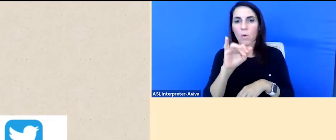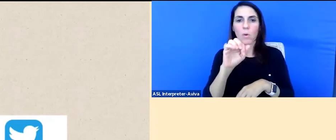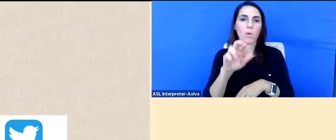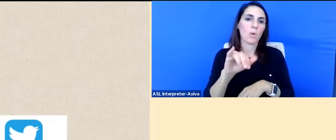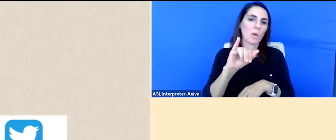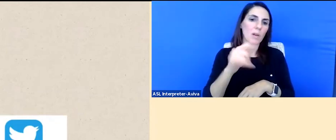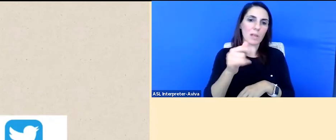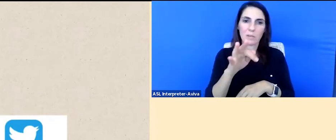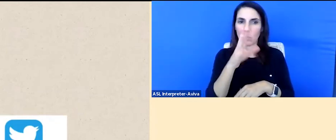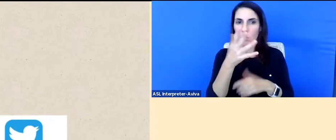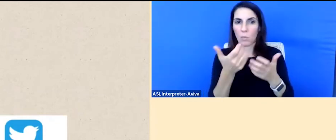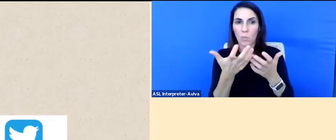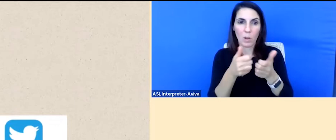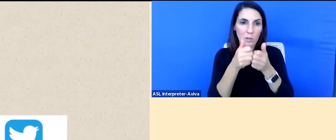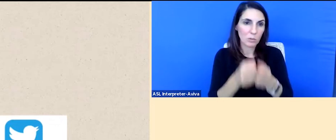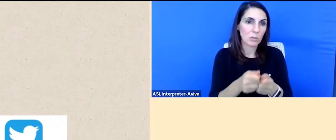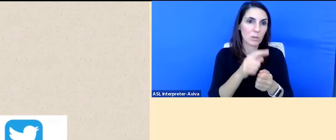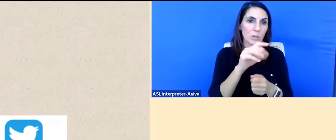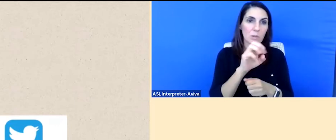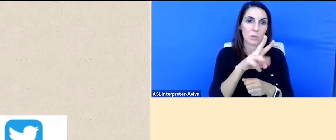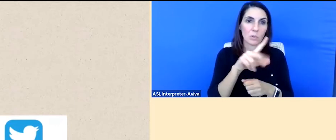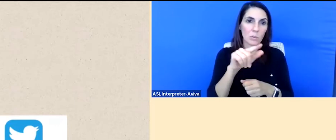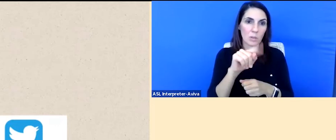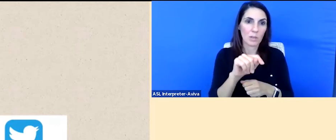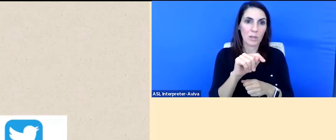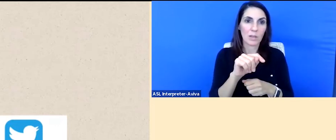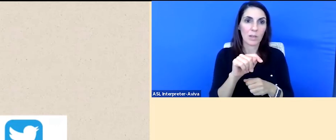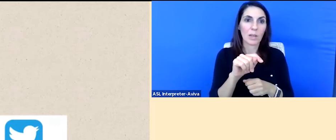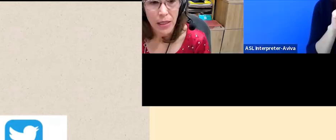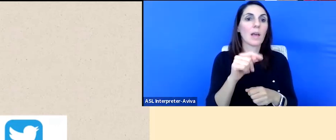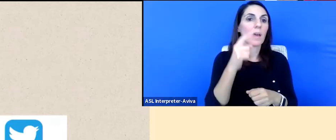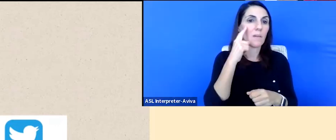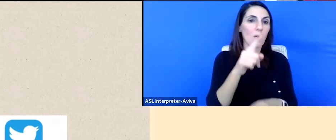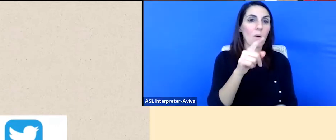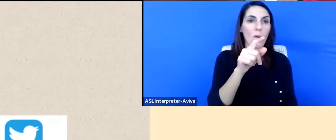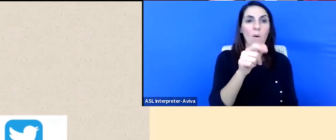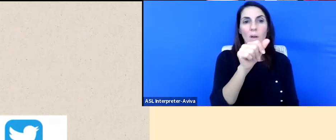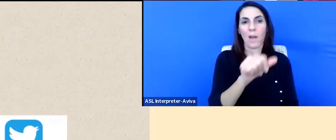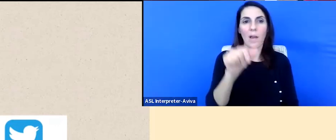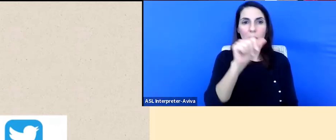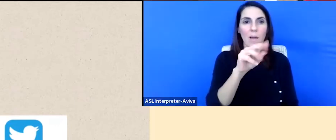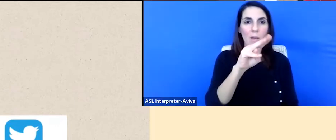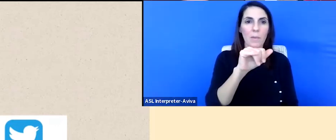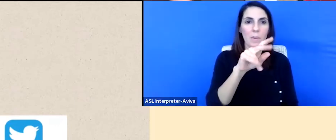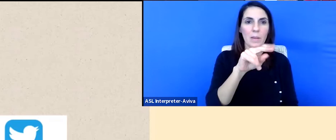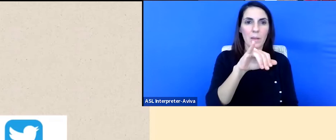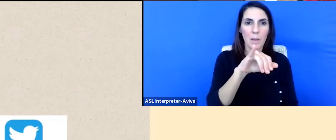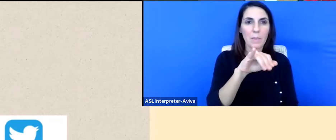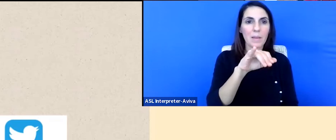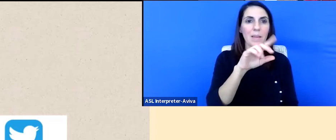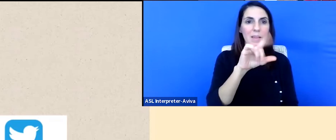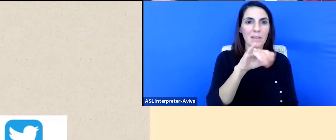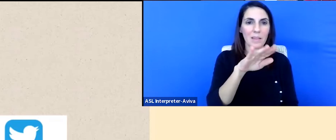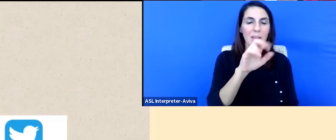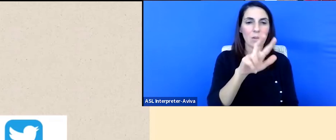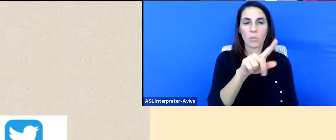to 311 at Miami-Dade 311, we can do the similar conversations that we could have by